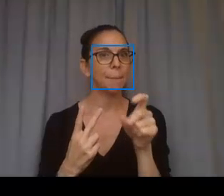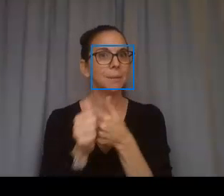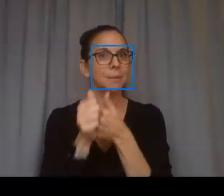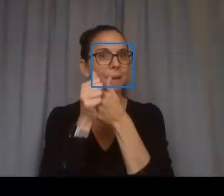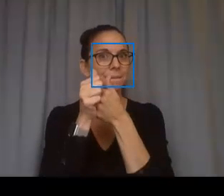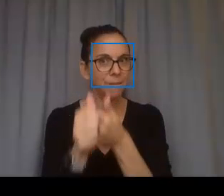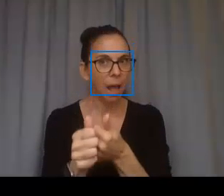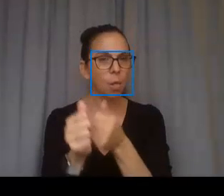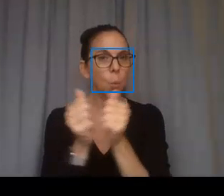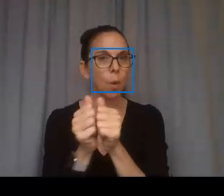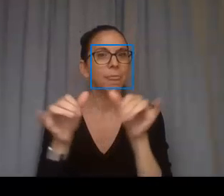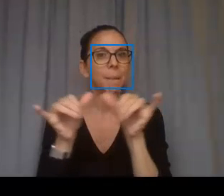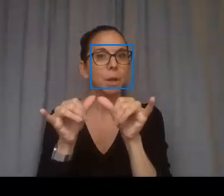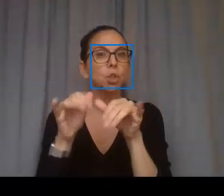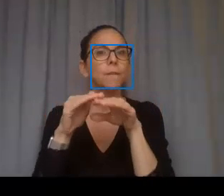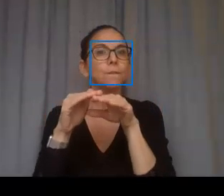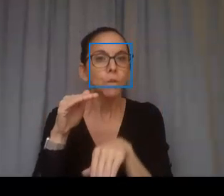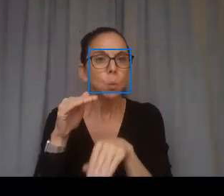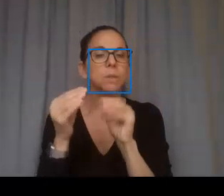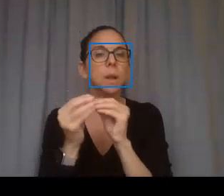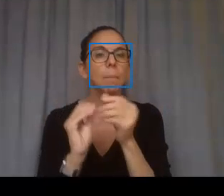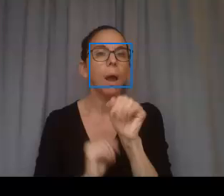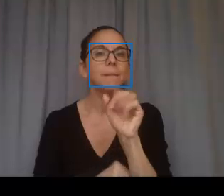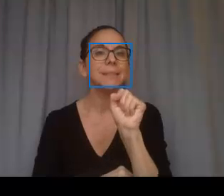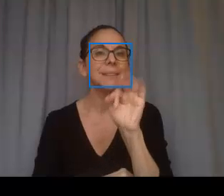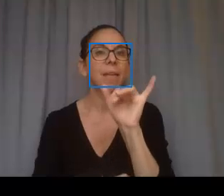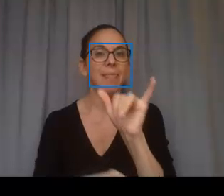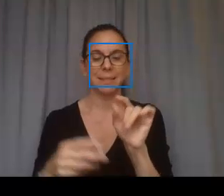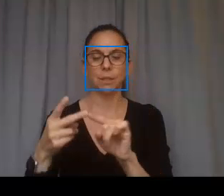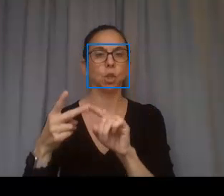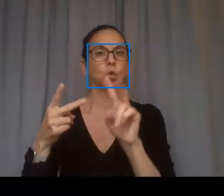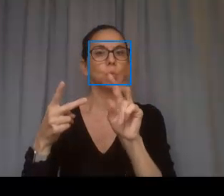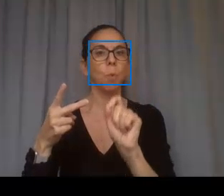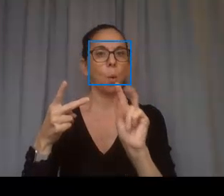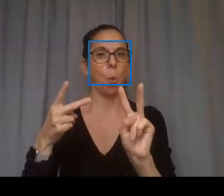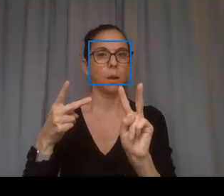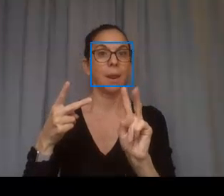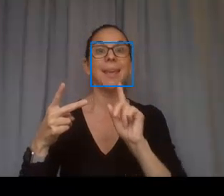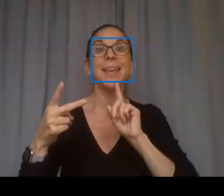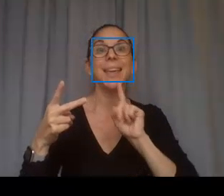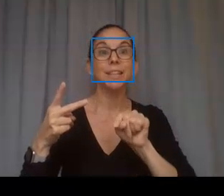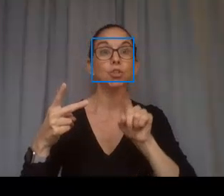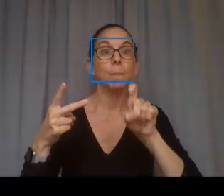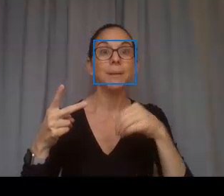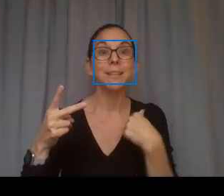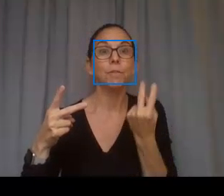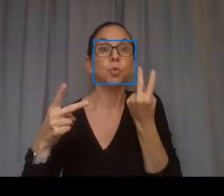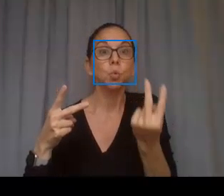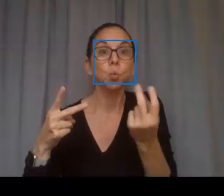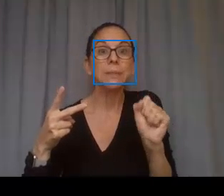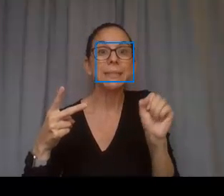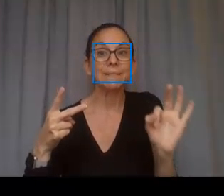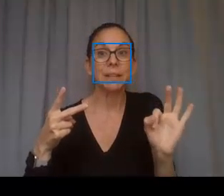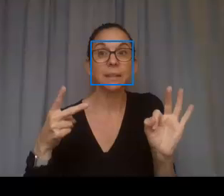with the measurement with the fewest number of significant digits, which is the 2.1. So my answer can only have 2 significant